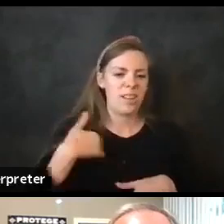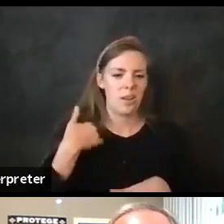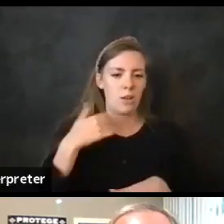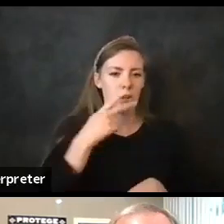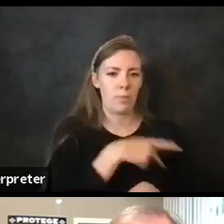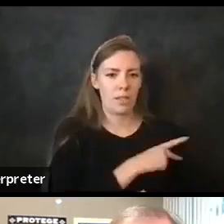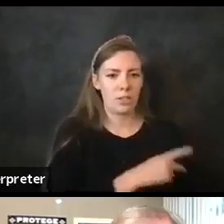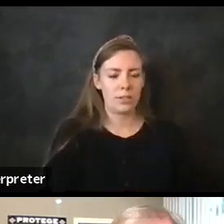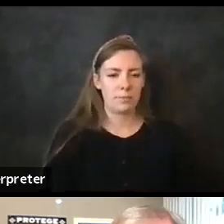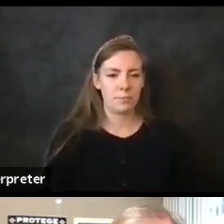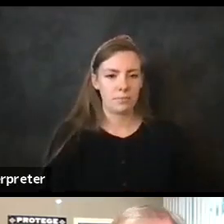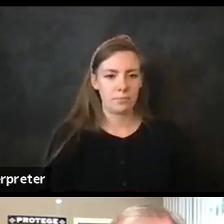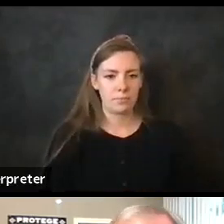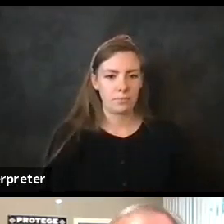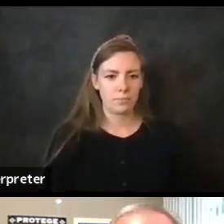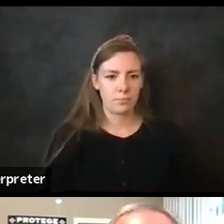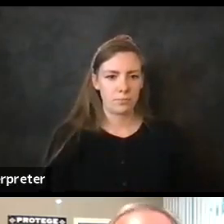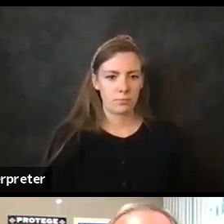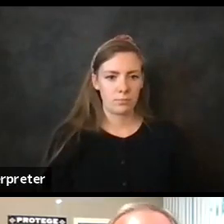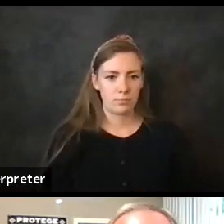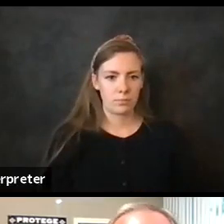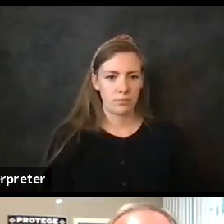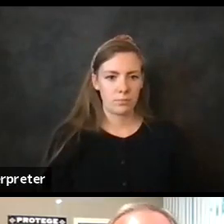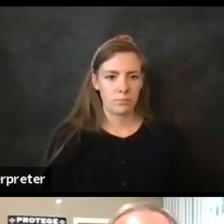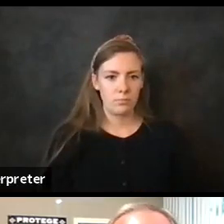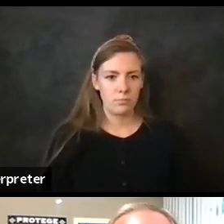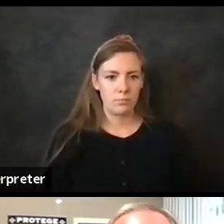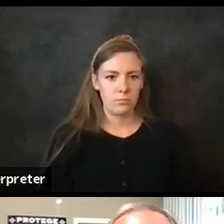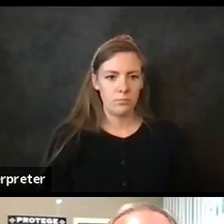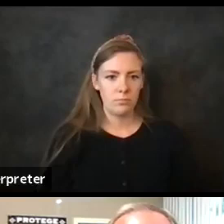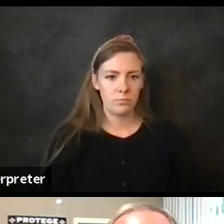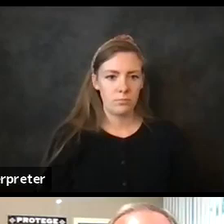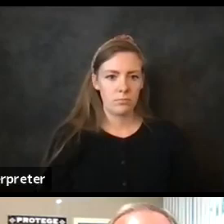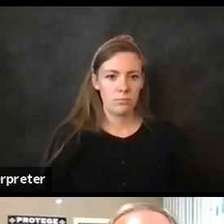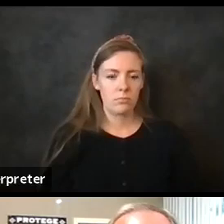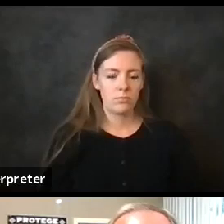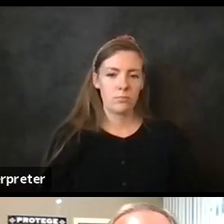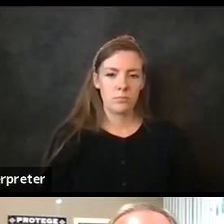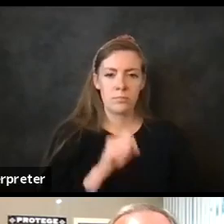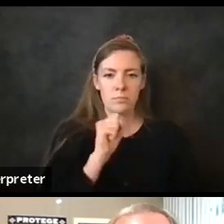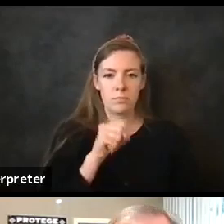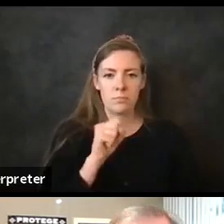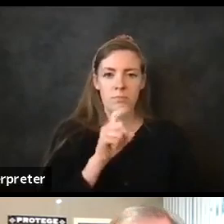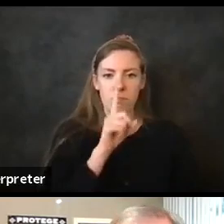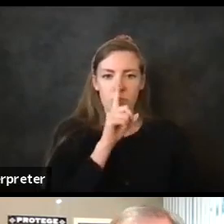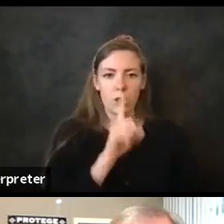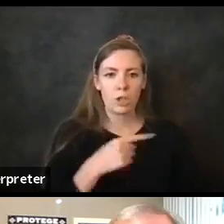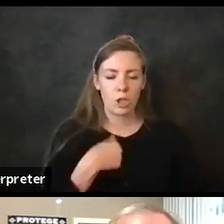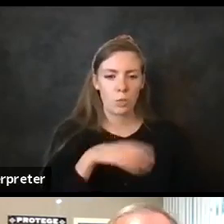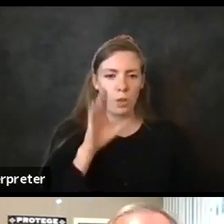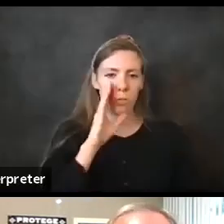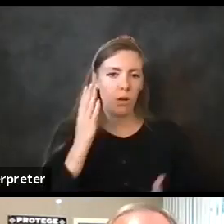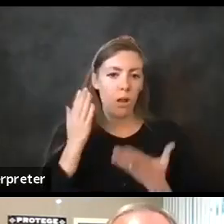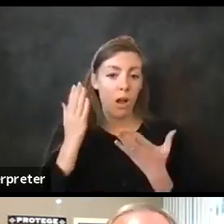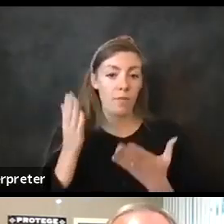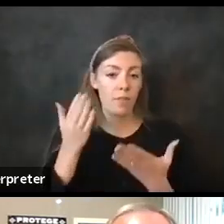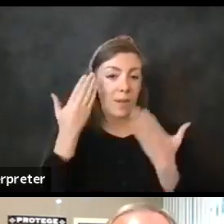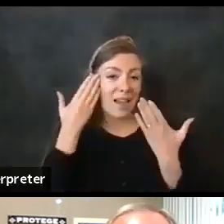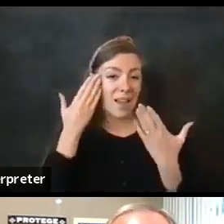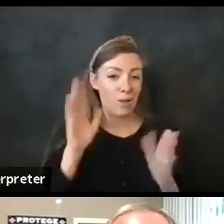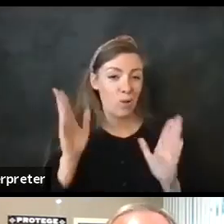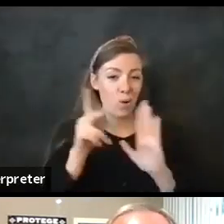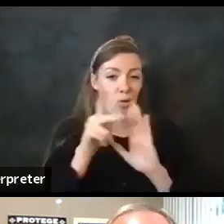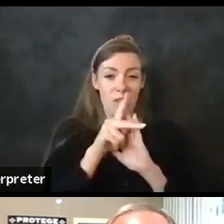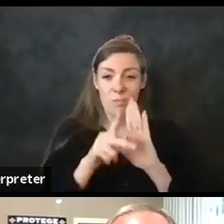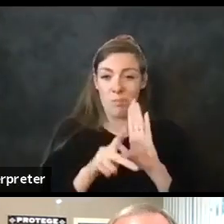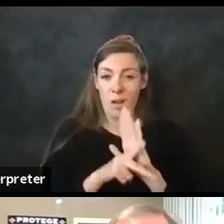those? Yeah, certainly, we're going to be offering them. And I don't know what our policy is going to be, if we're